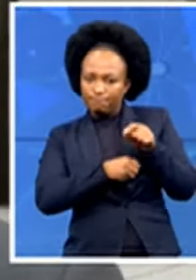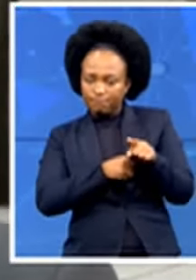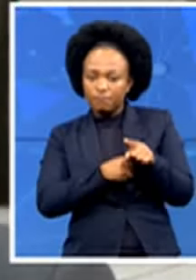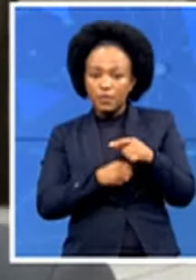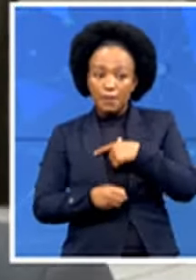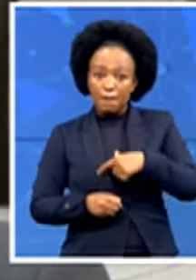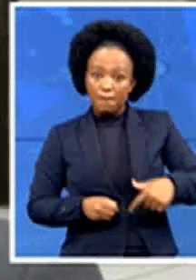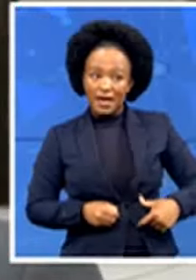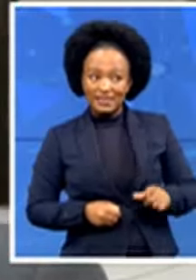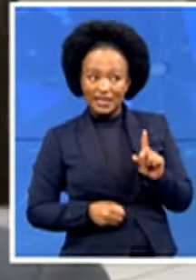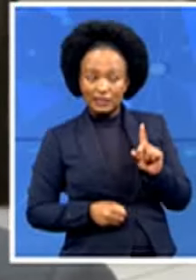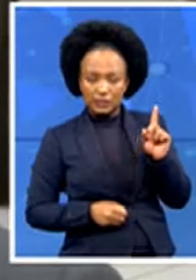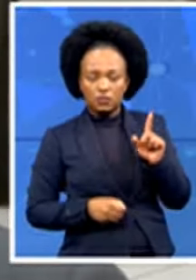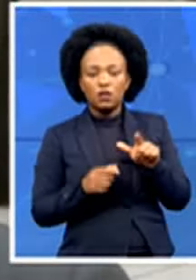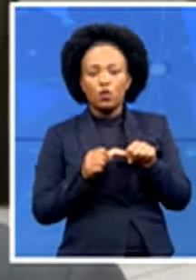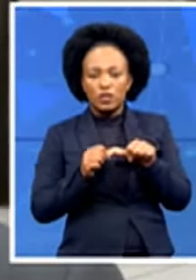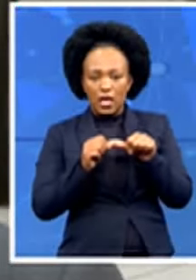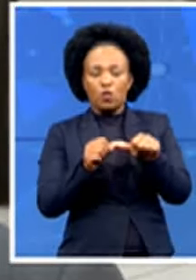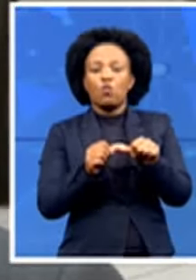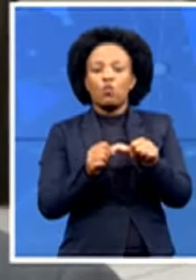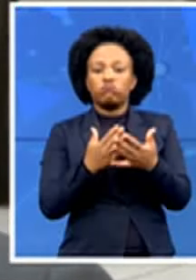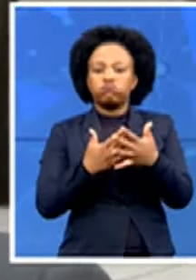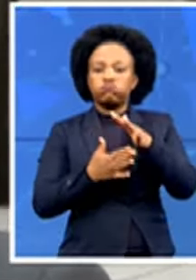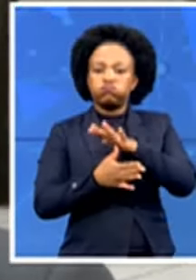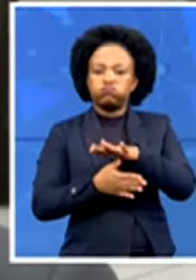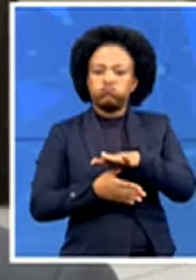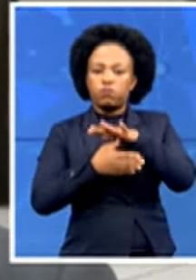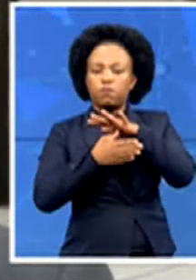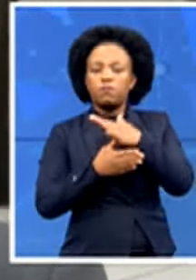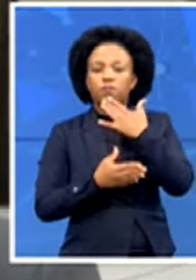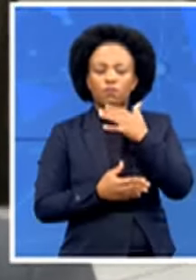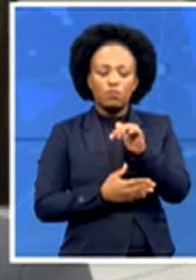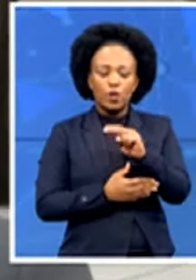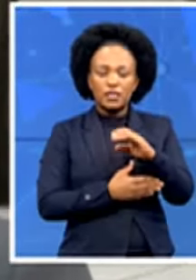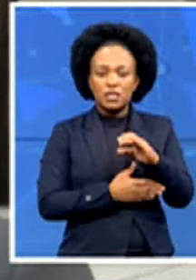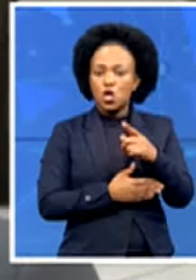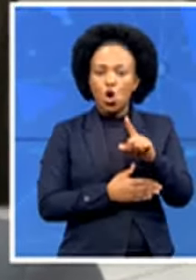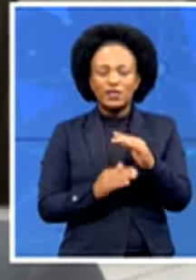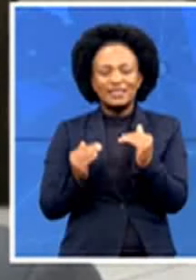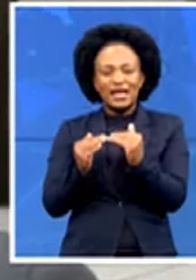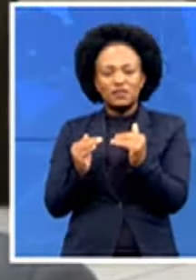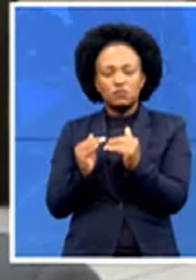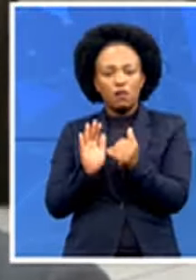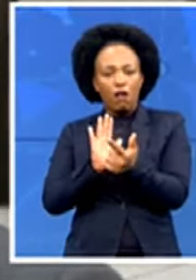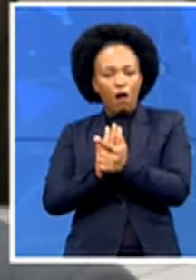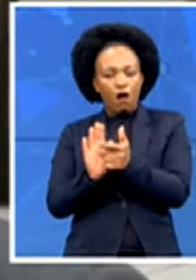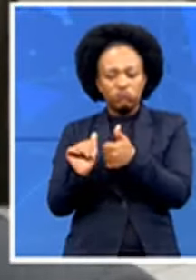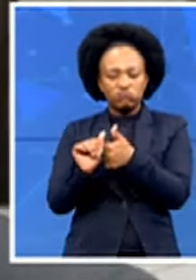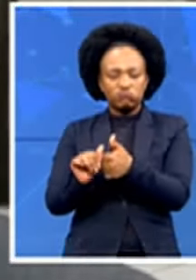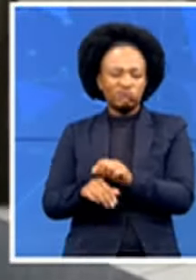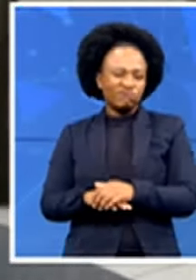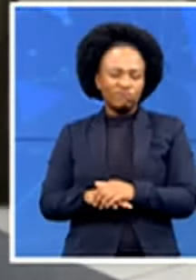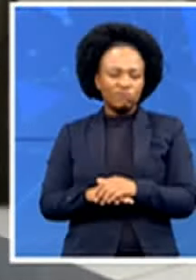party's interests against the interests of justice and the rule of law and the principle of equality before the law at tremendous